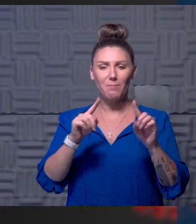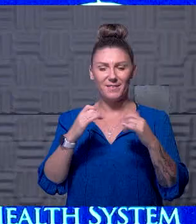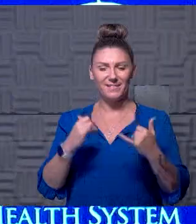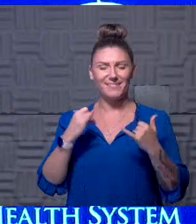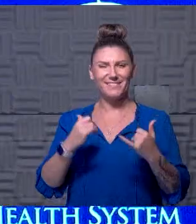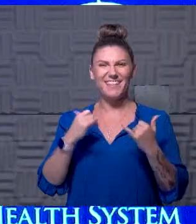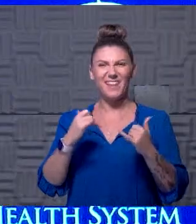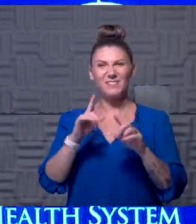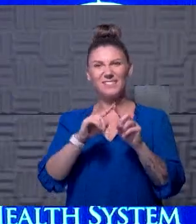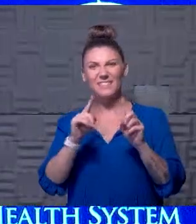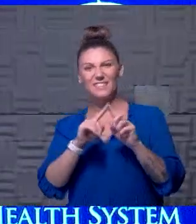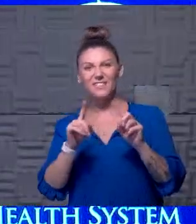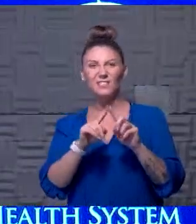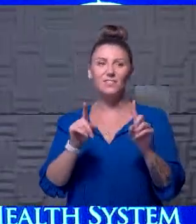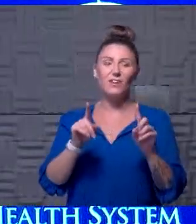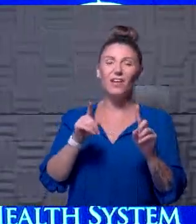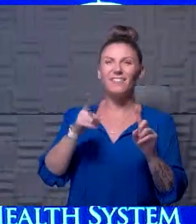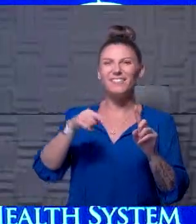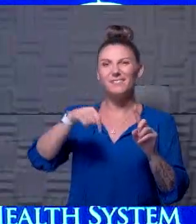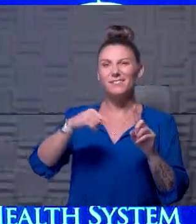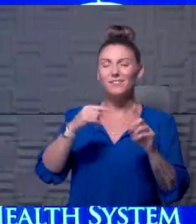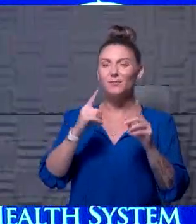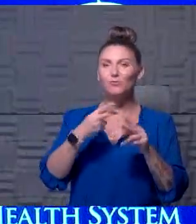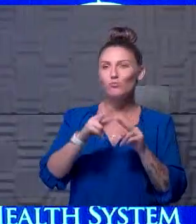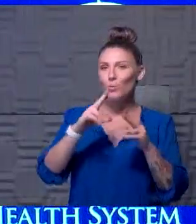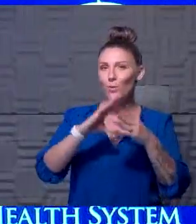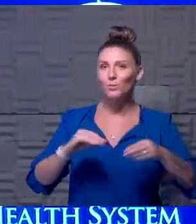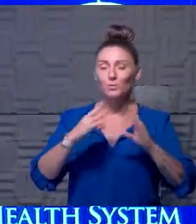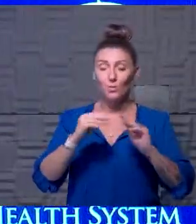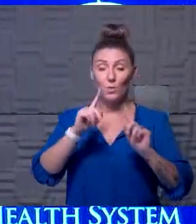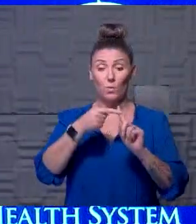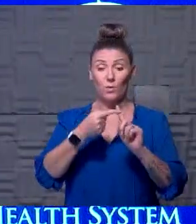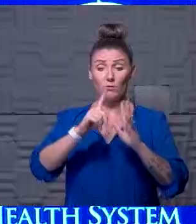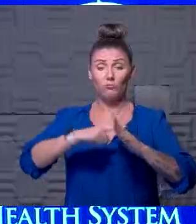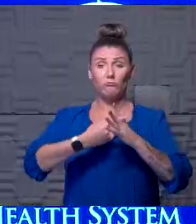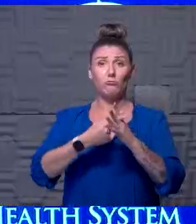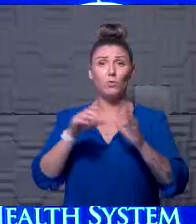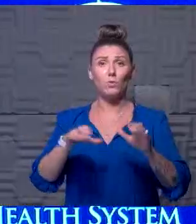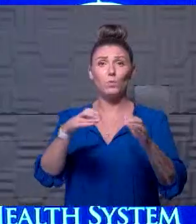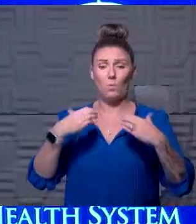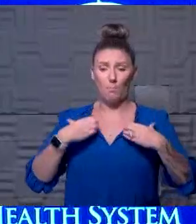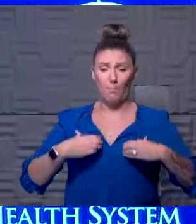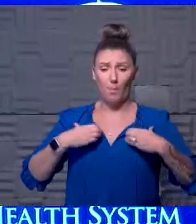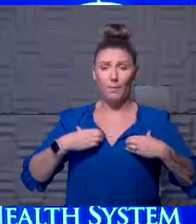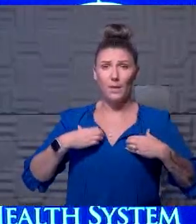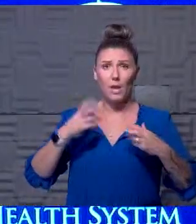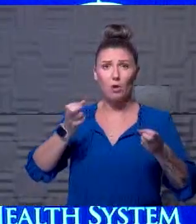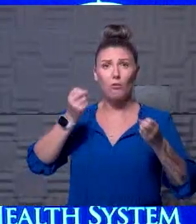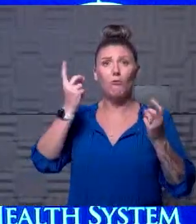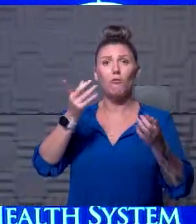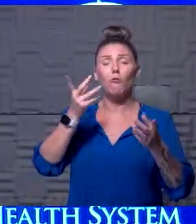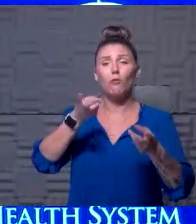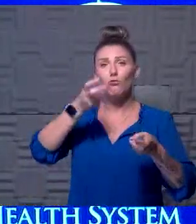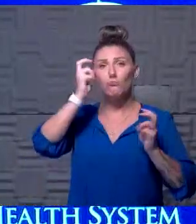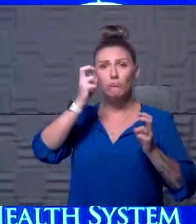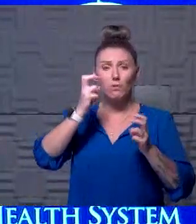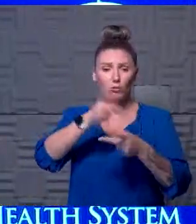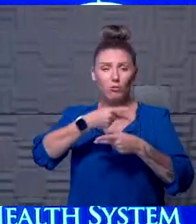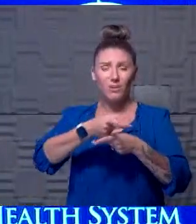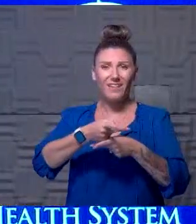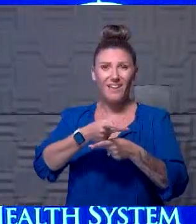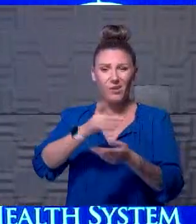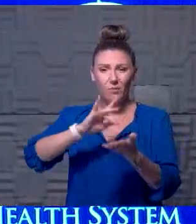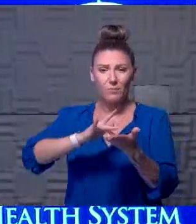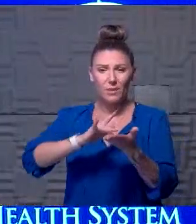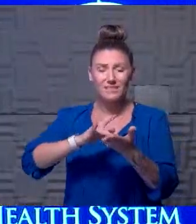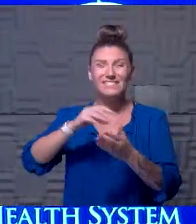to it, a little different flavor, and just a little story. So when I started doing pulmonary critical care medicine, I did it in